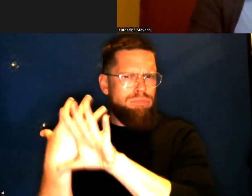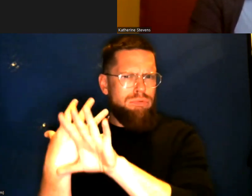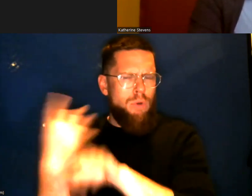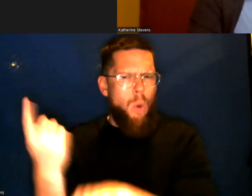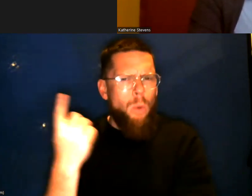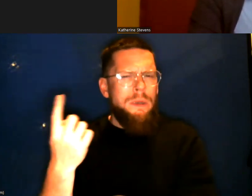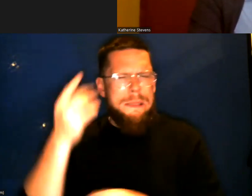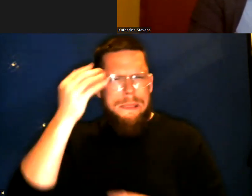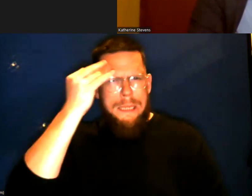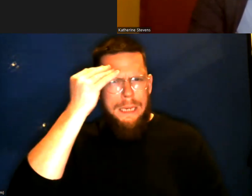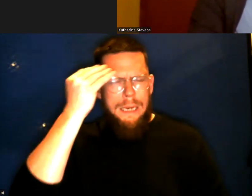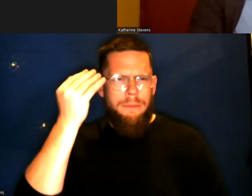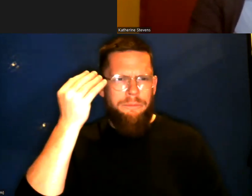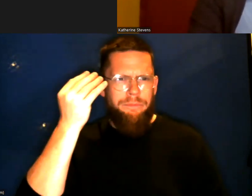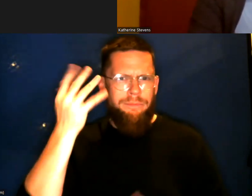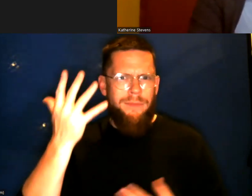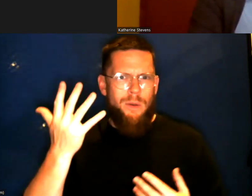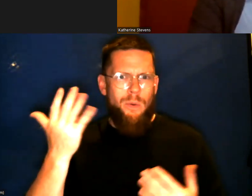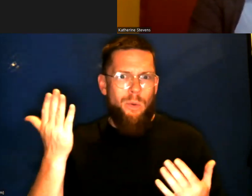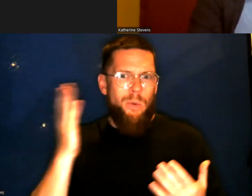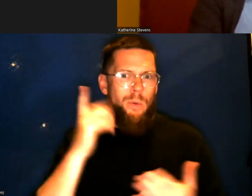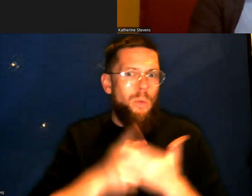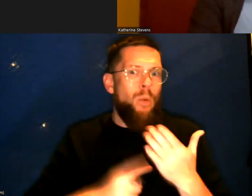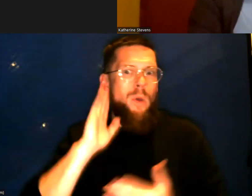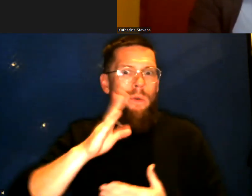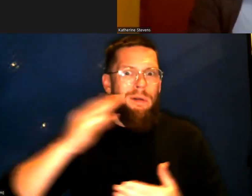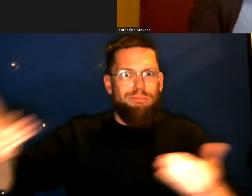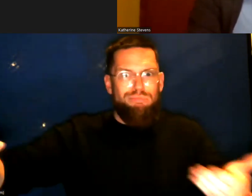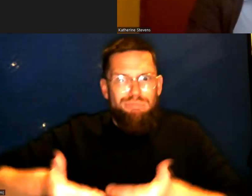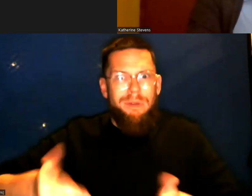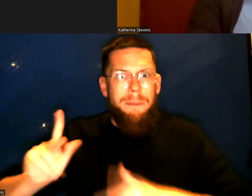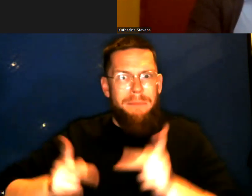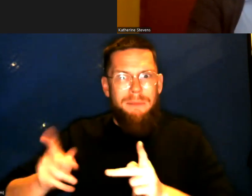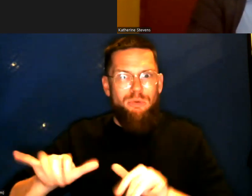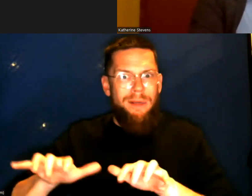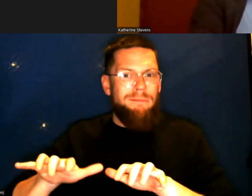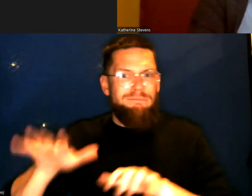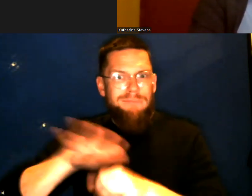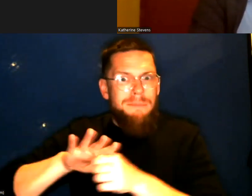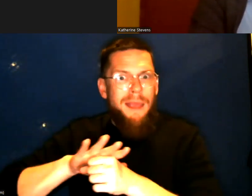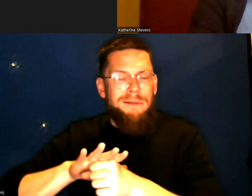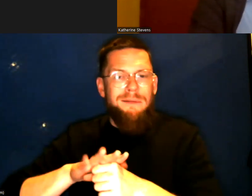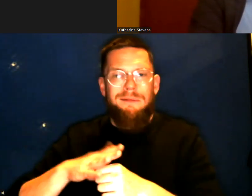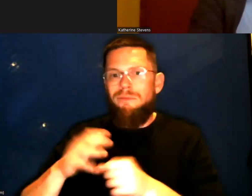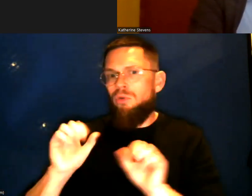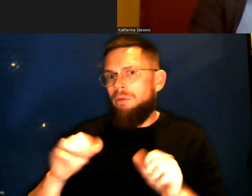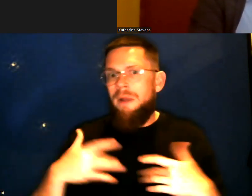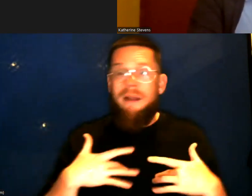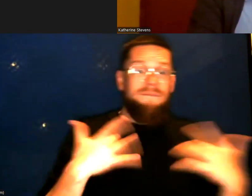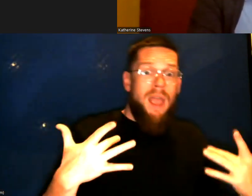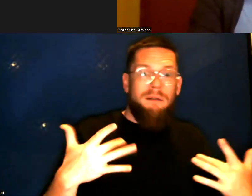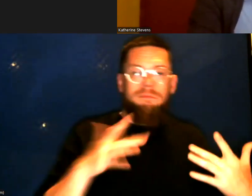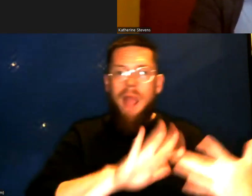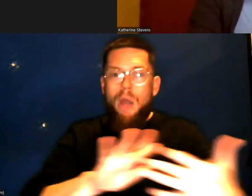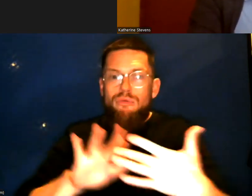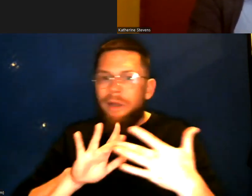about what will bring someone to that digital space, either events that you might do or outreach that you might do if events don't work